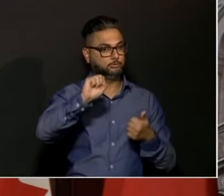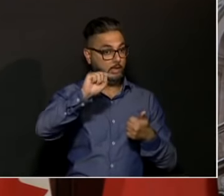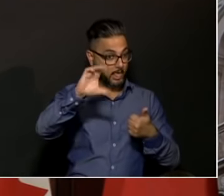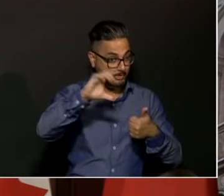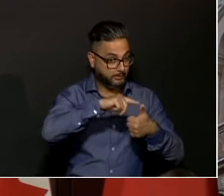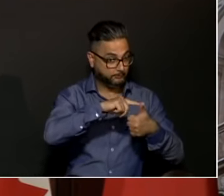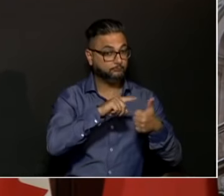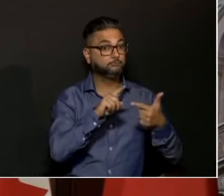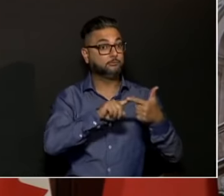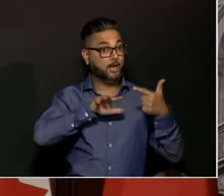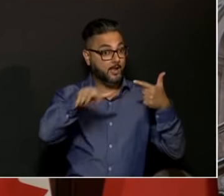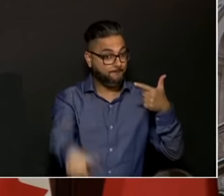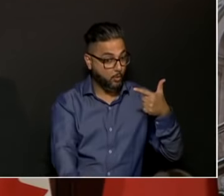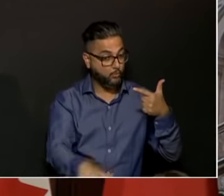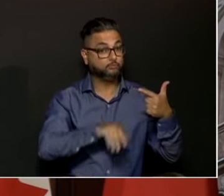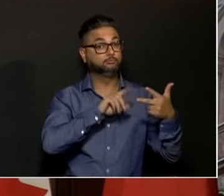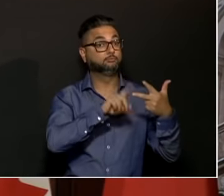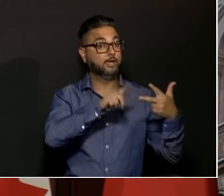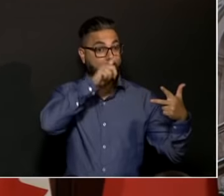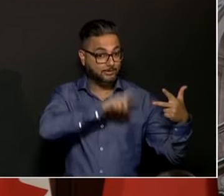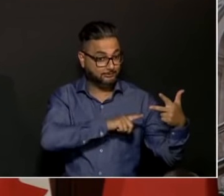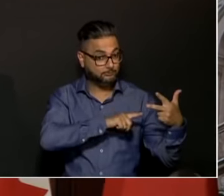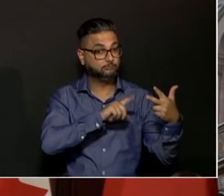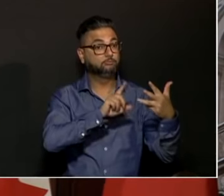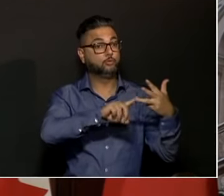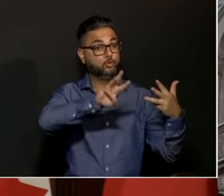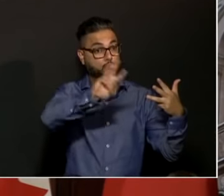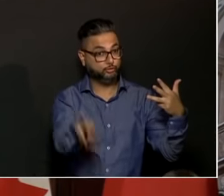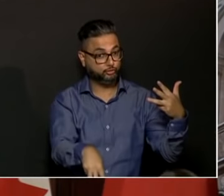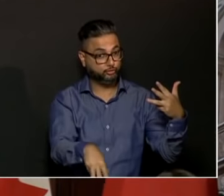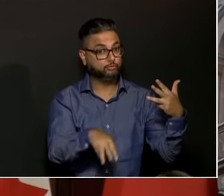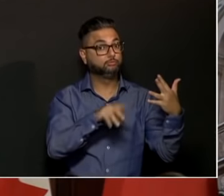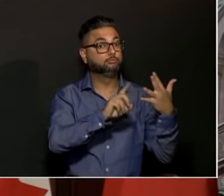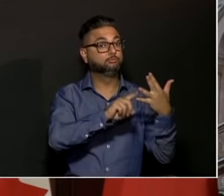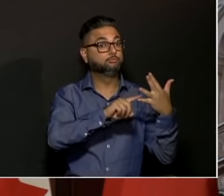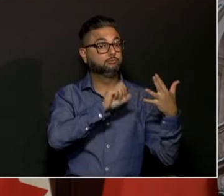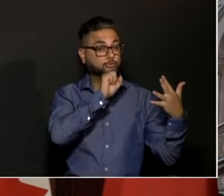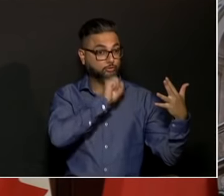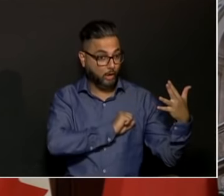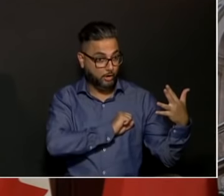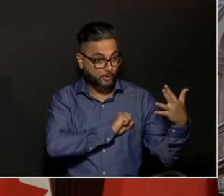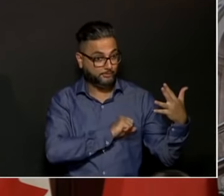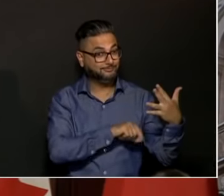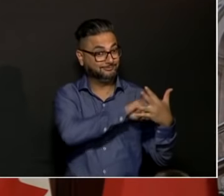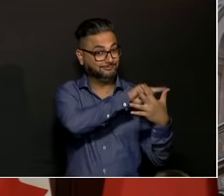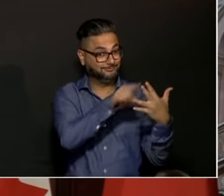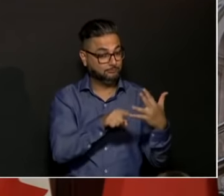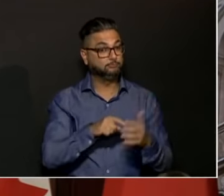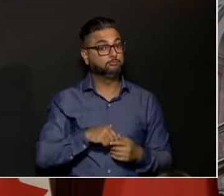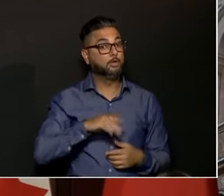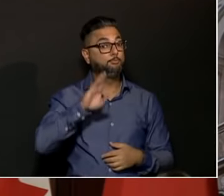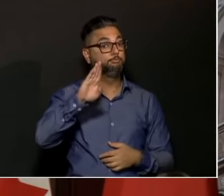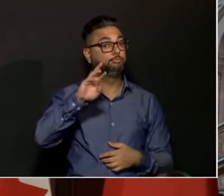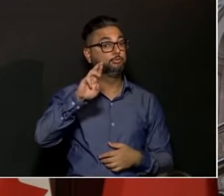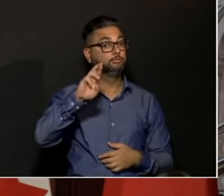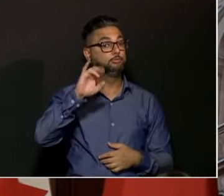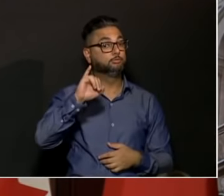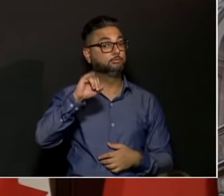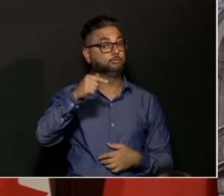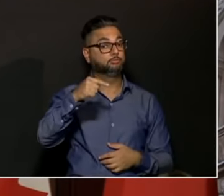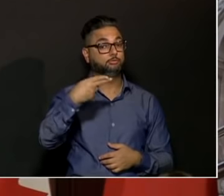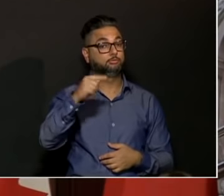Falls, London, Windsor, Sarnia, Brightsgrove, a suburb of Sarnia,